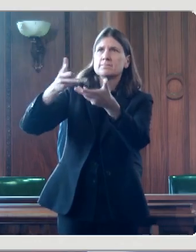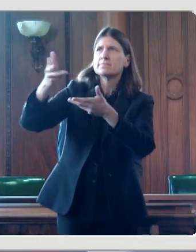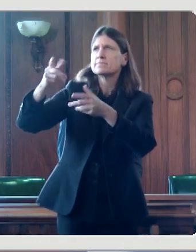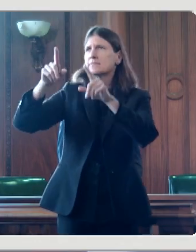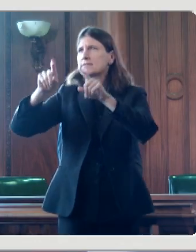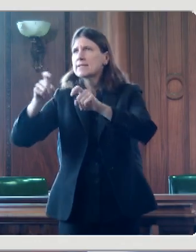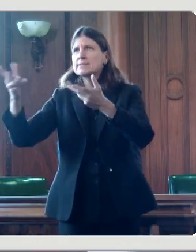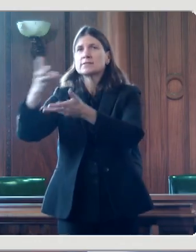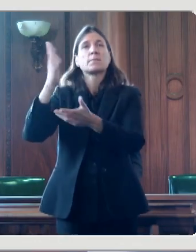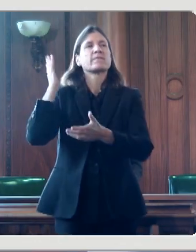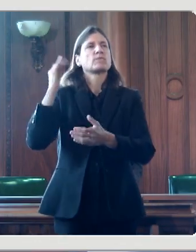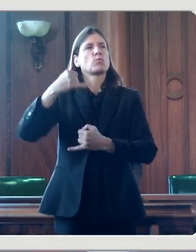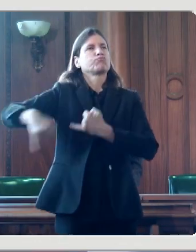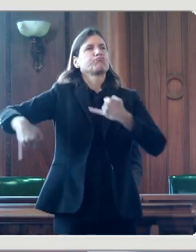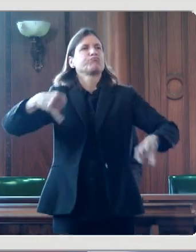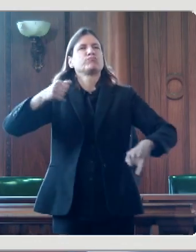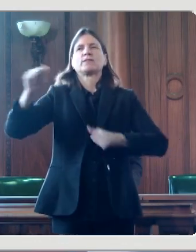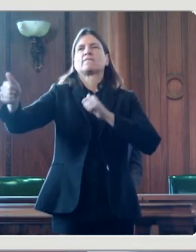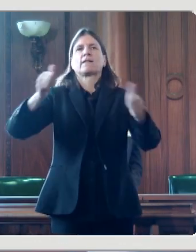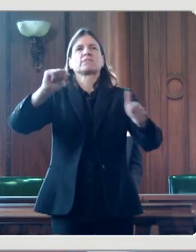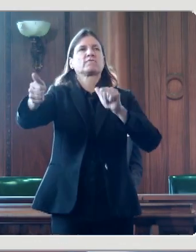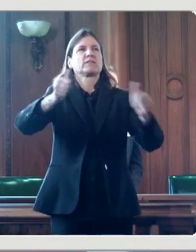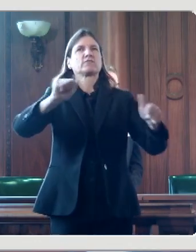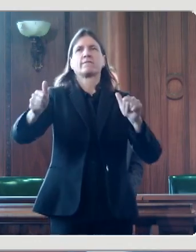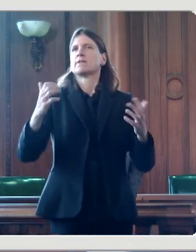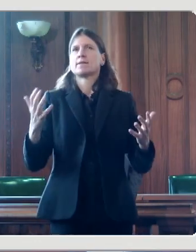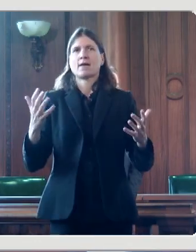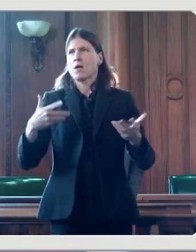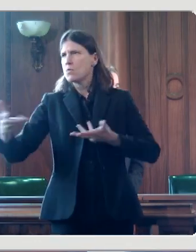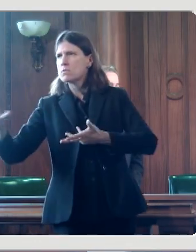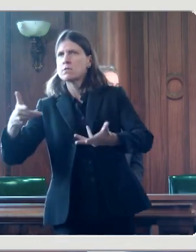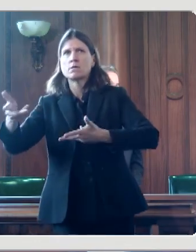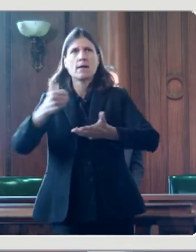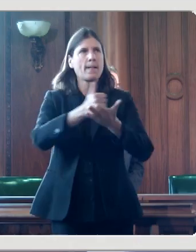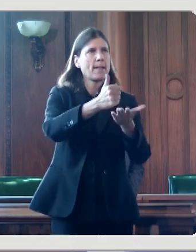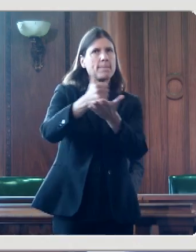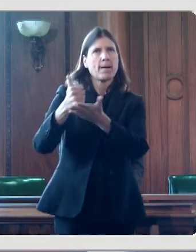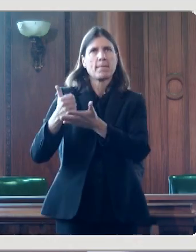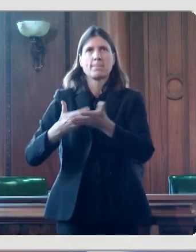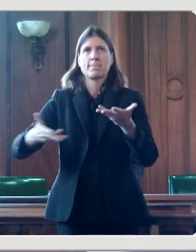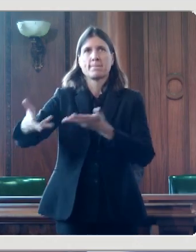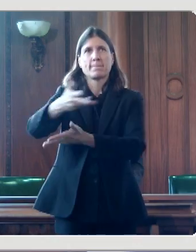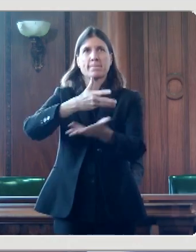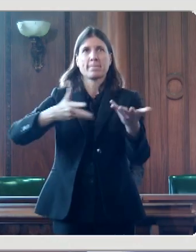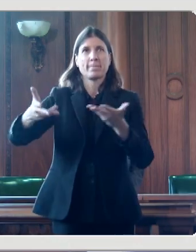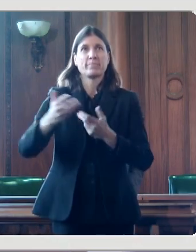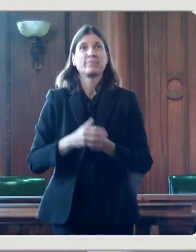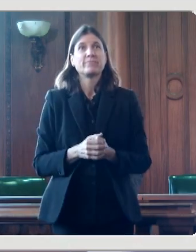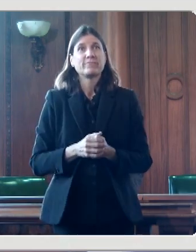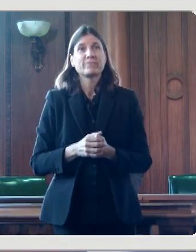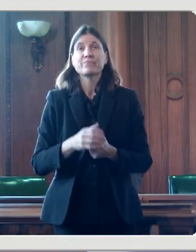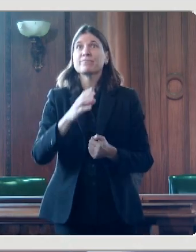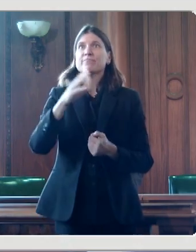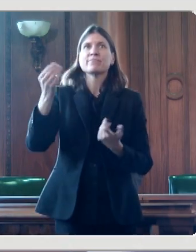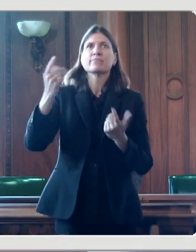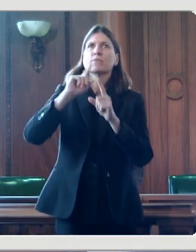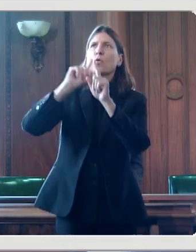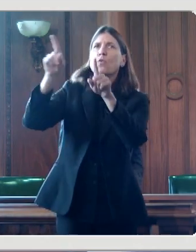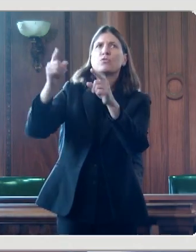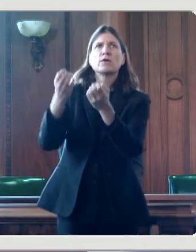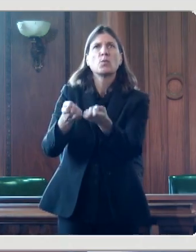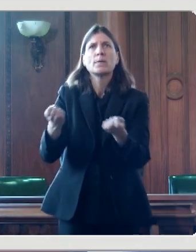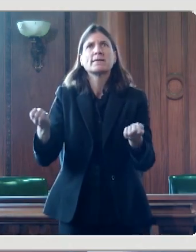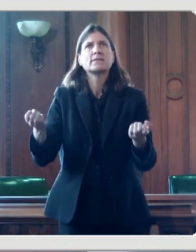We've created relationships with our supply chains and gotten innovative and deepened those relationships, as well as the connections that we've